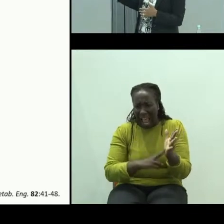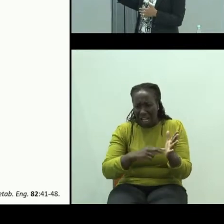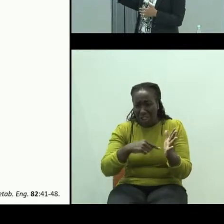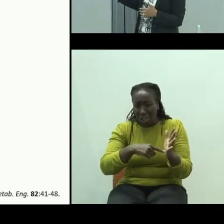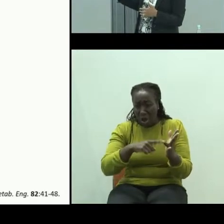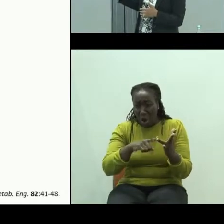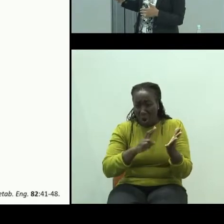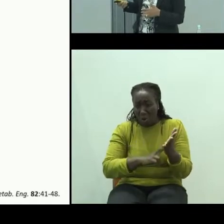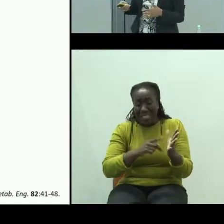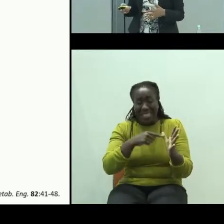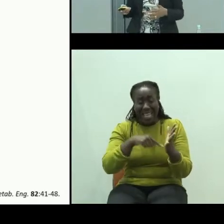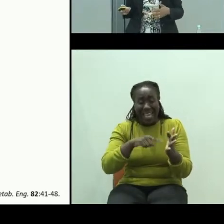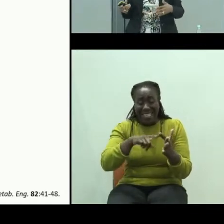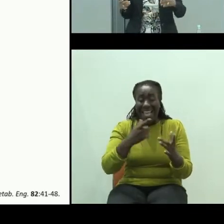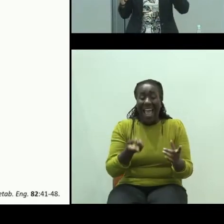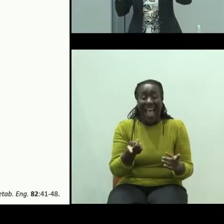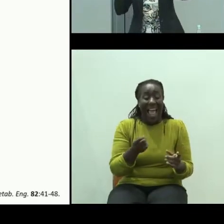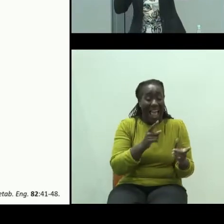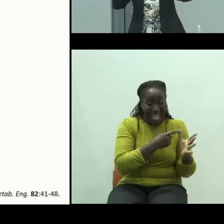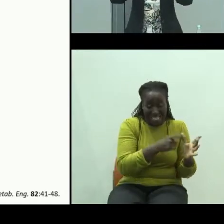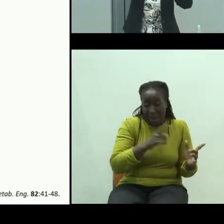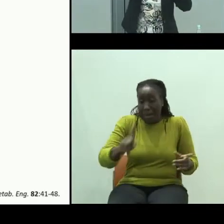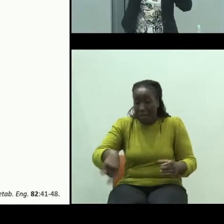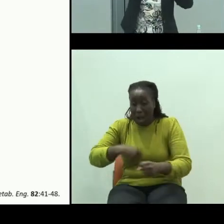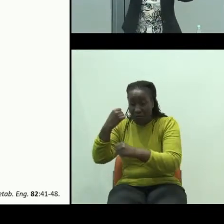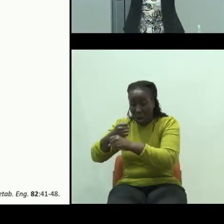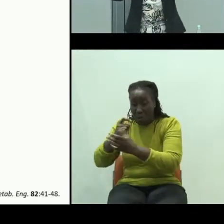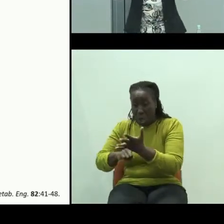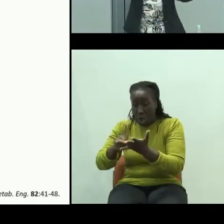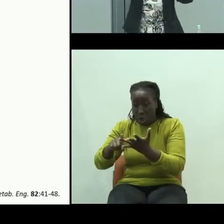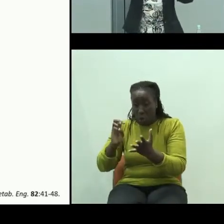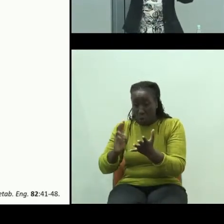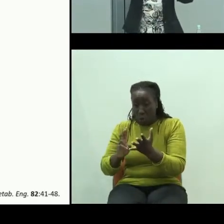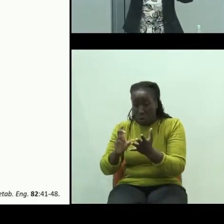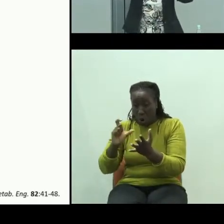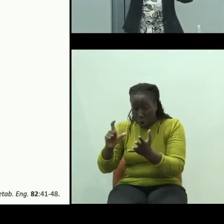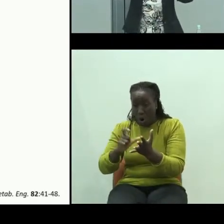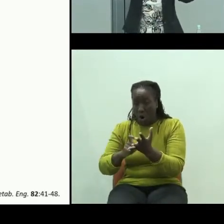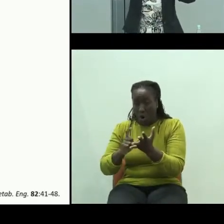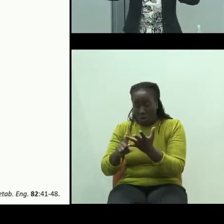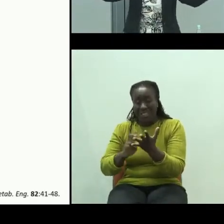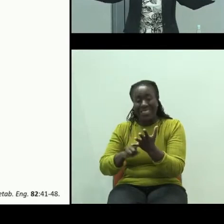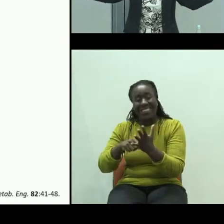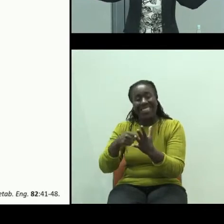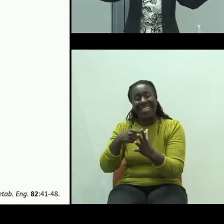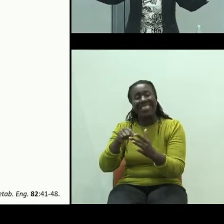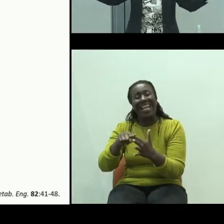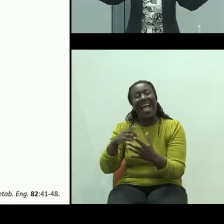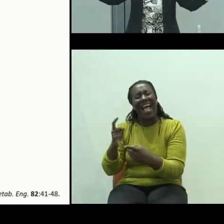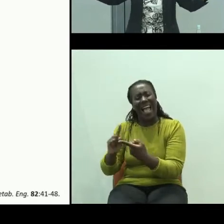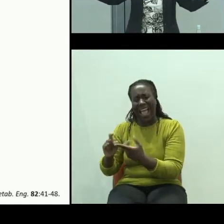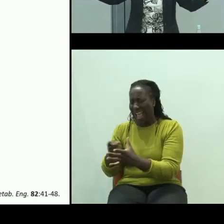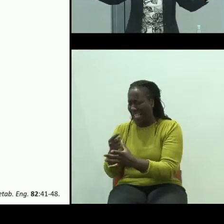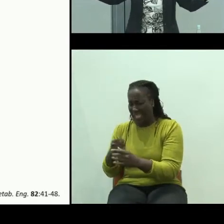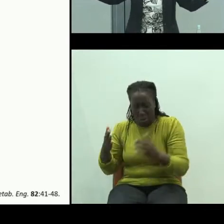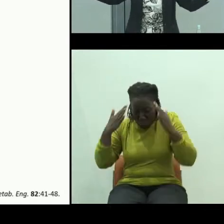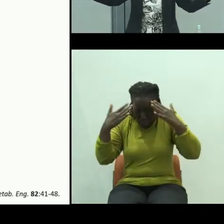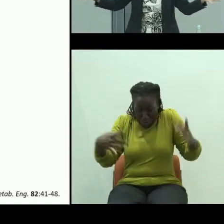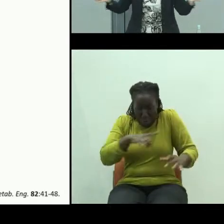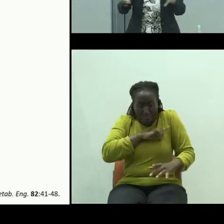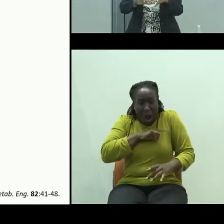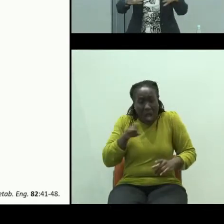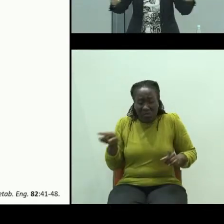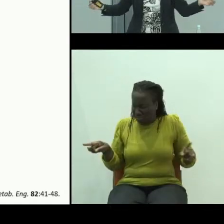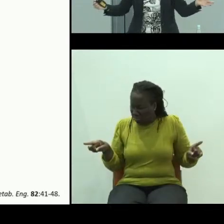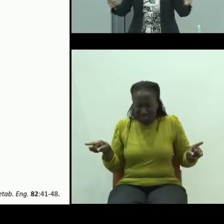more production from gluconic acid, but they actually started to even out. And we have no idea why.